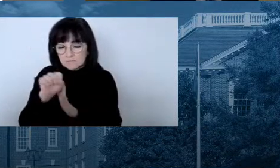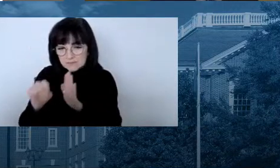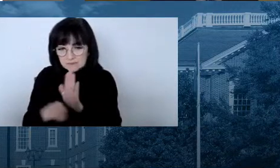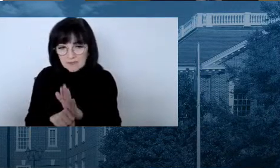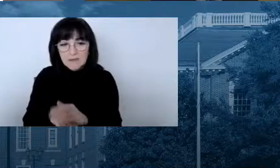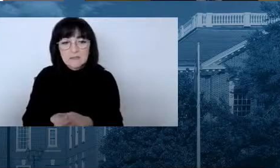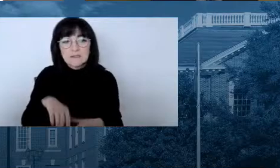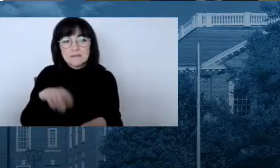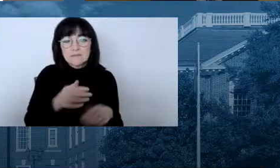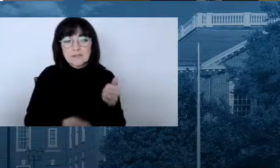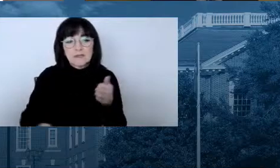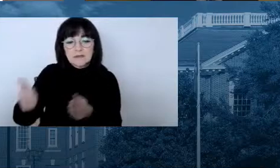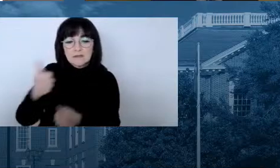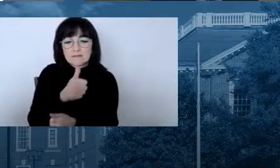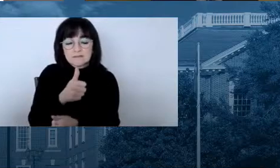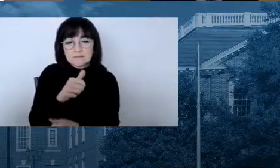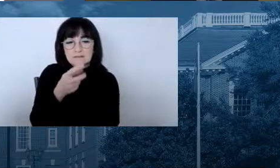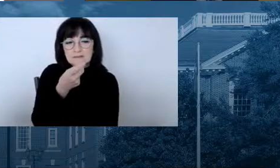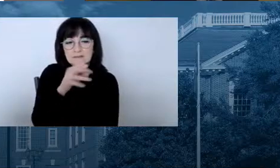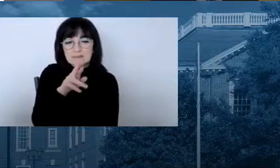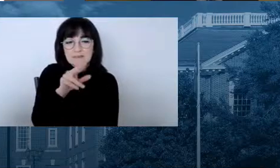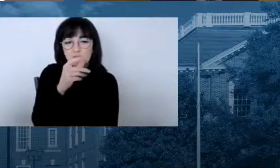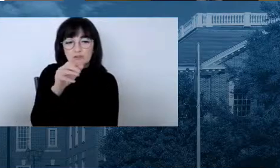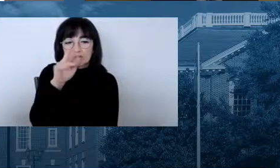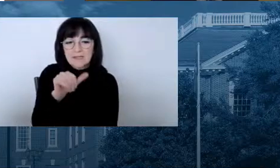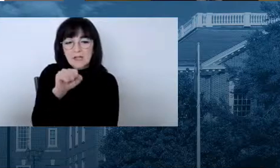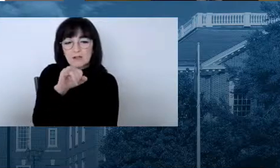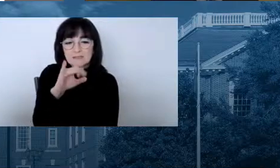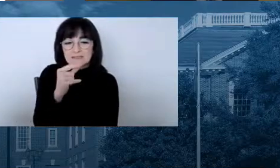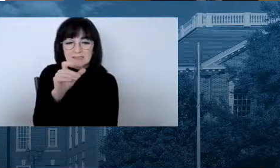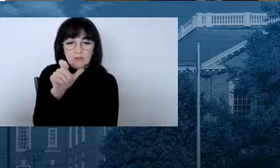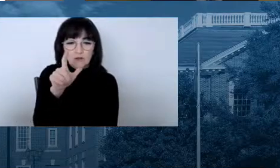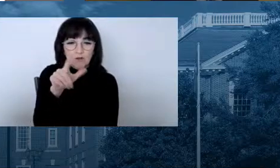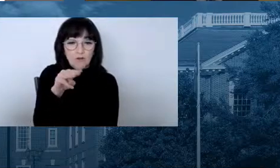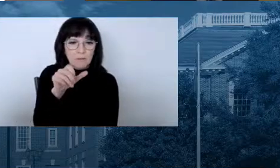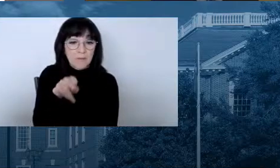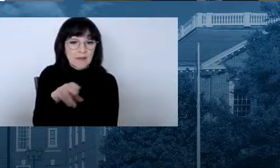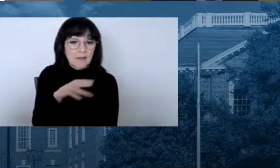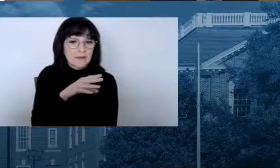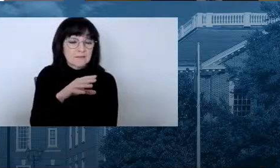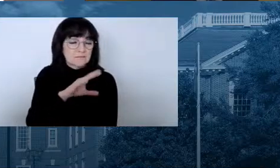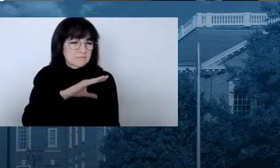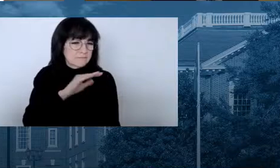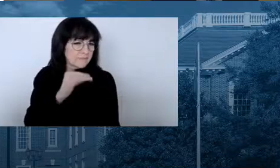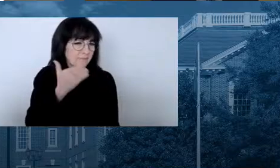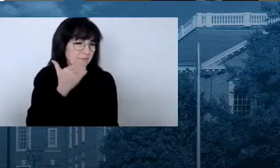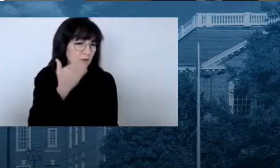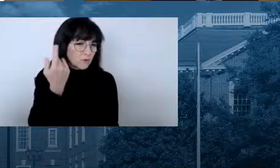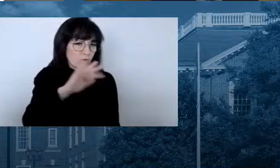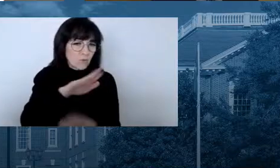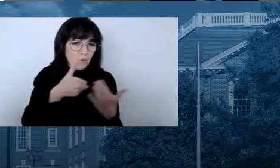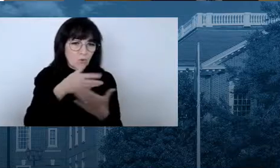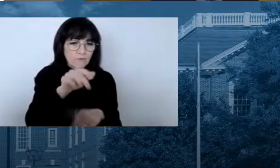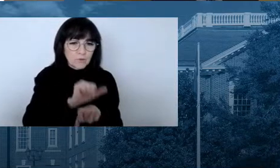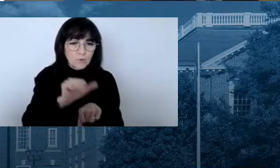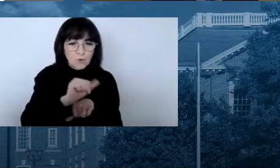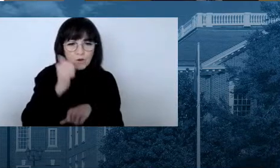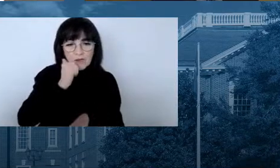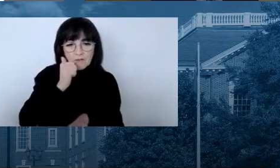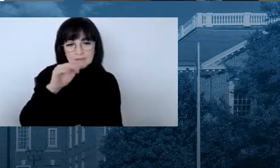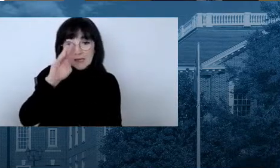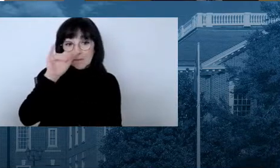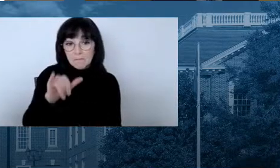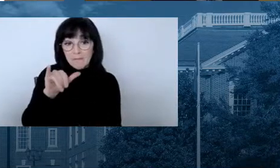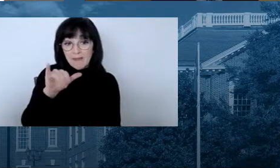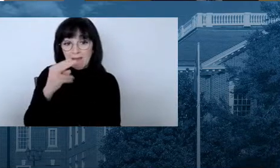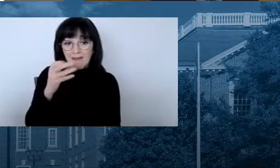Dr. Gary Siegelman. Dr. Siegelman, thanks for the work you do every day in leading Bay Health in your position, and for being with